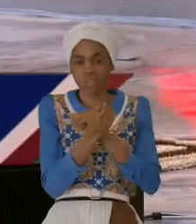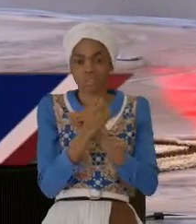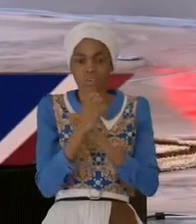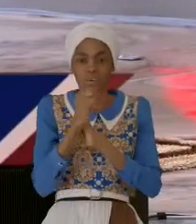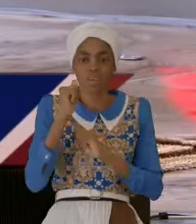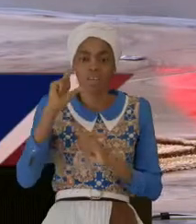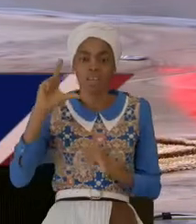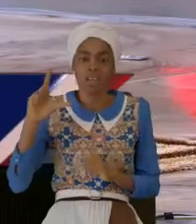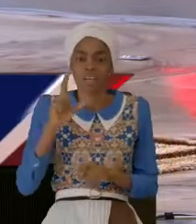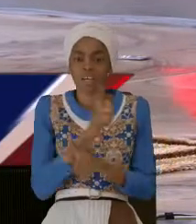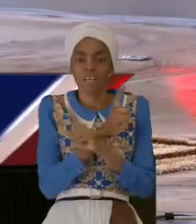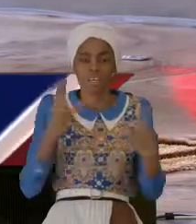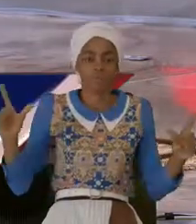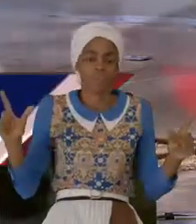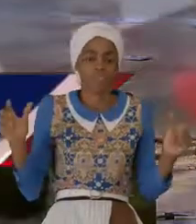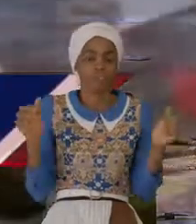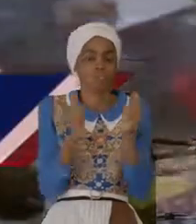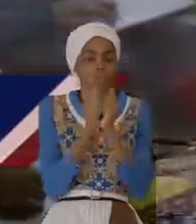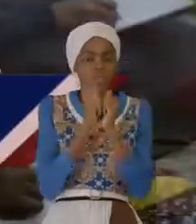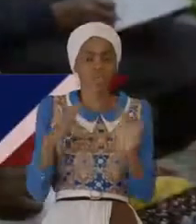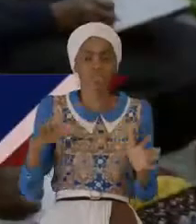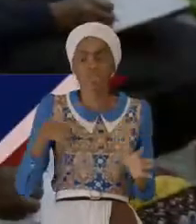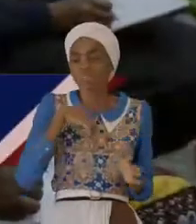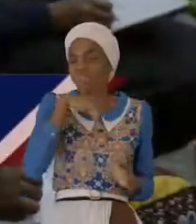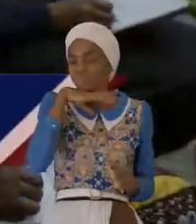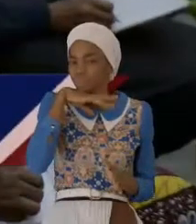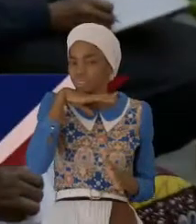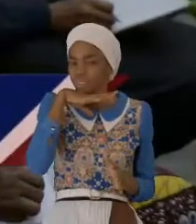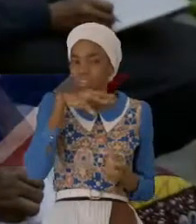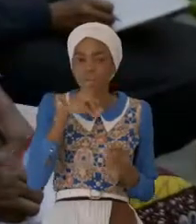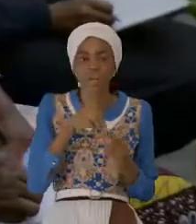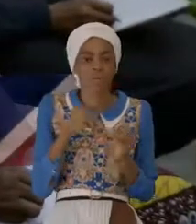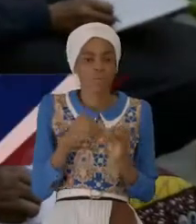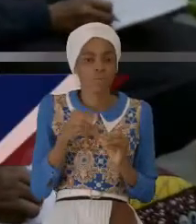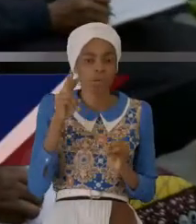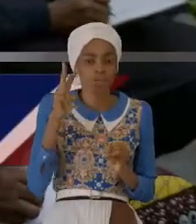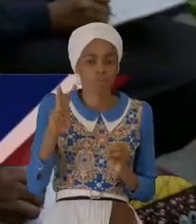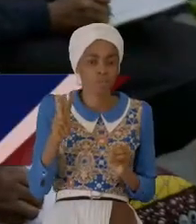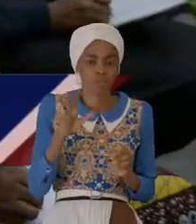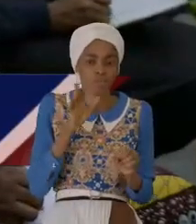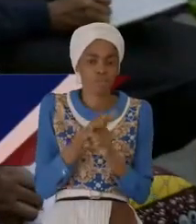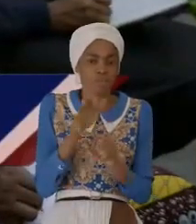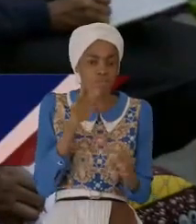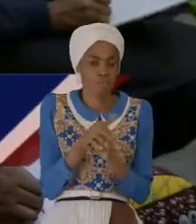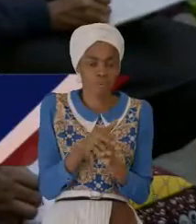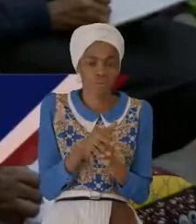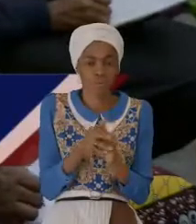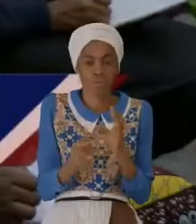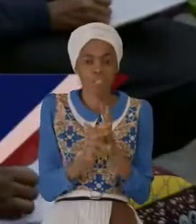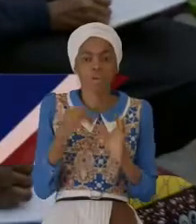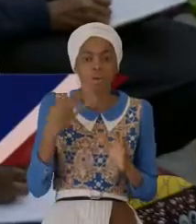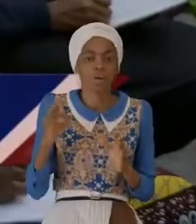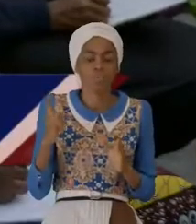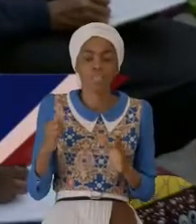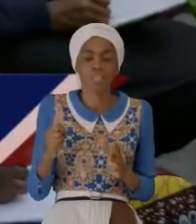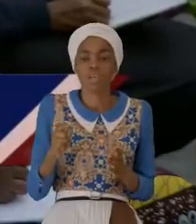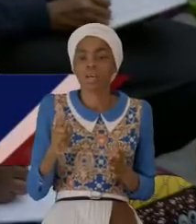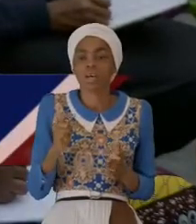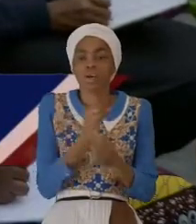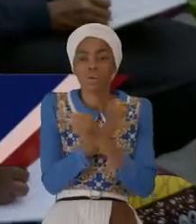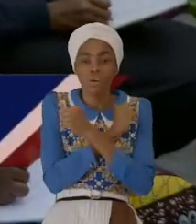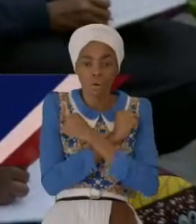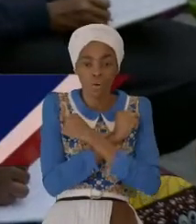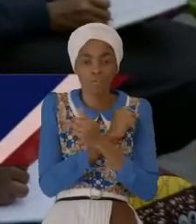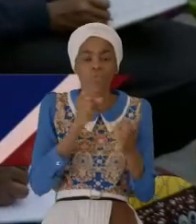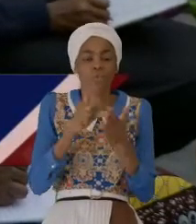without filthiness number two fulfillment of the love Lord that